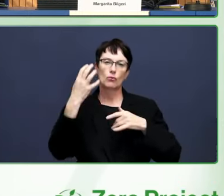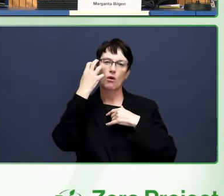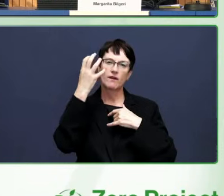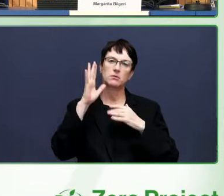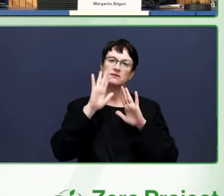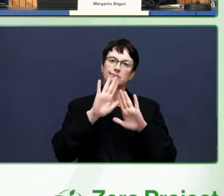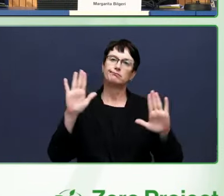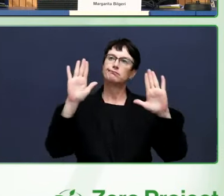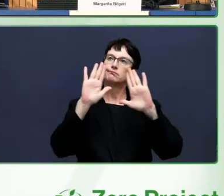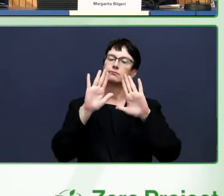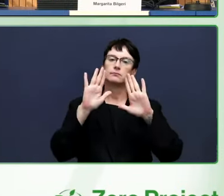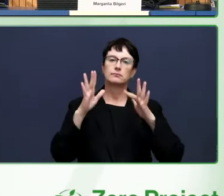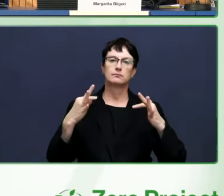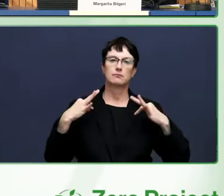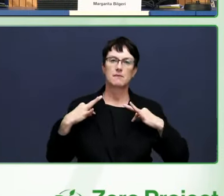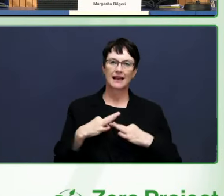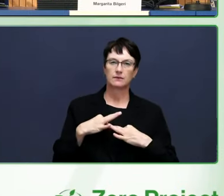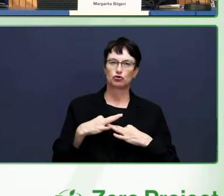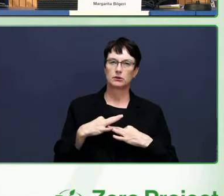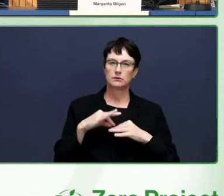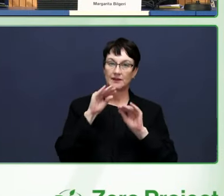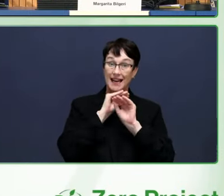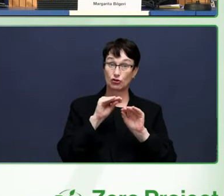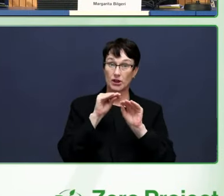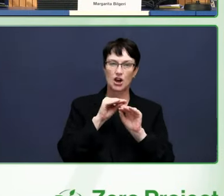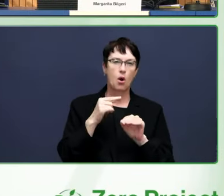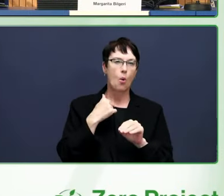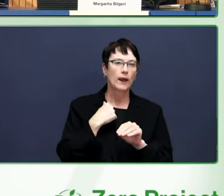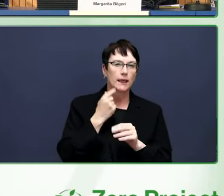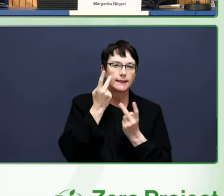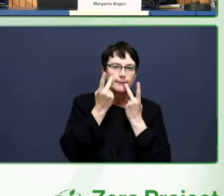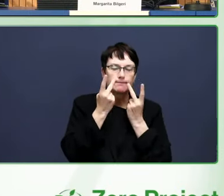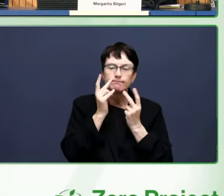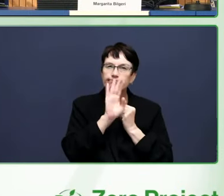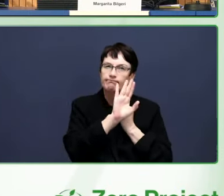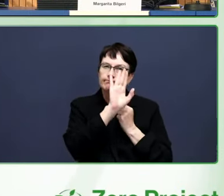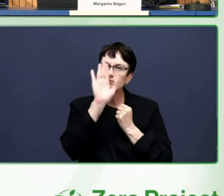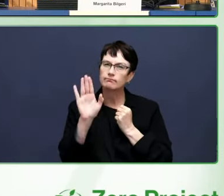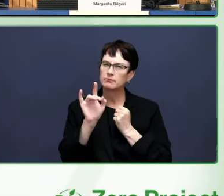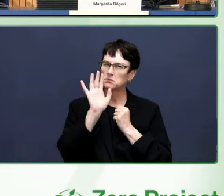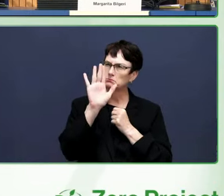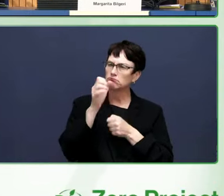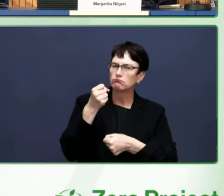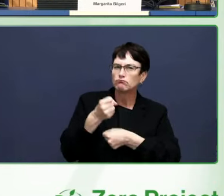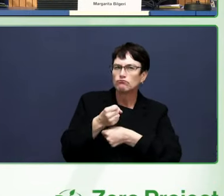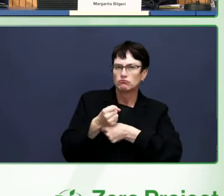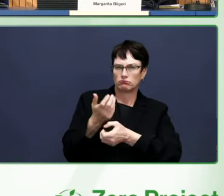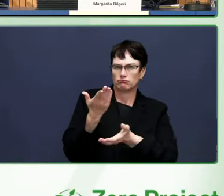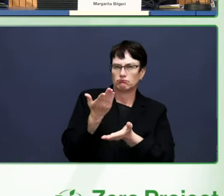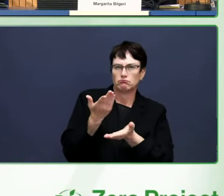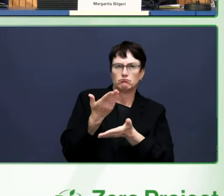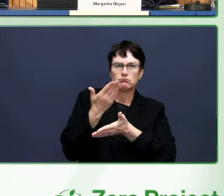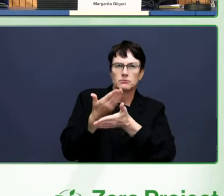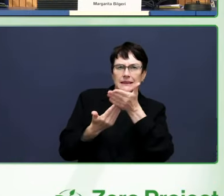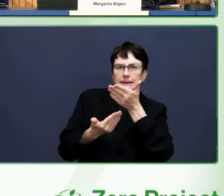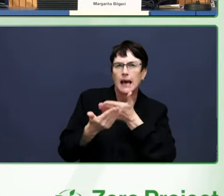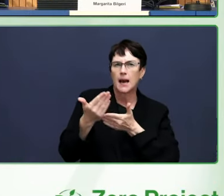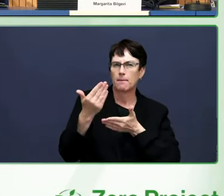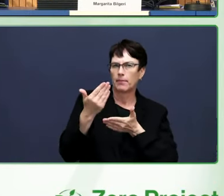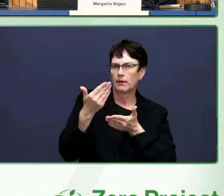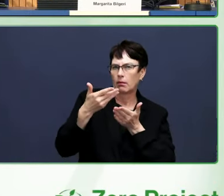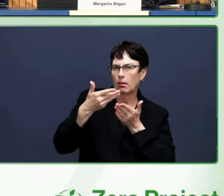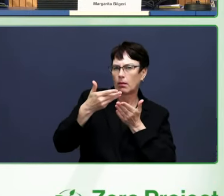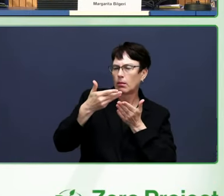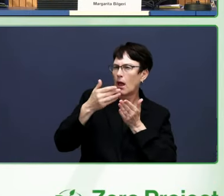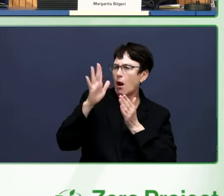practice for all learners. We are working together with them. We are supporting them in their aims. We are trying to